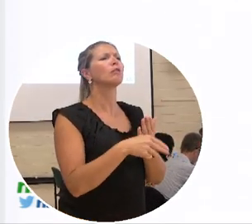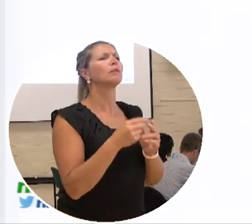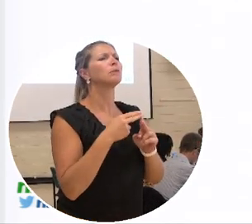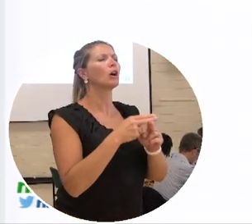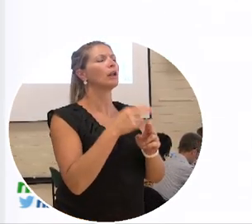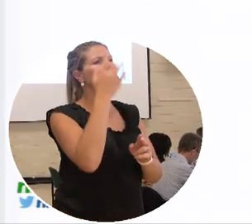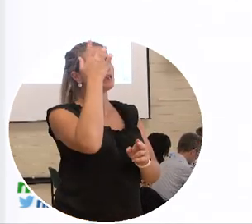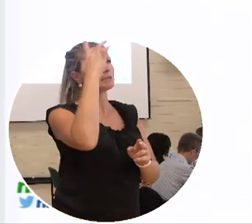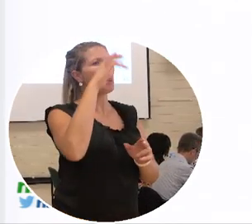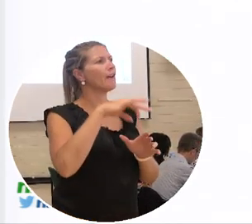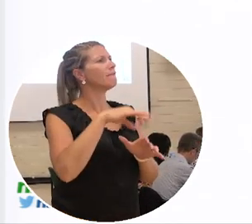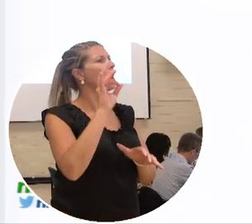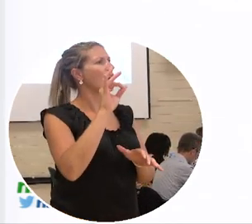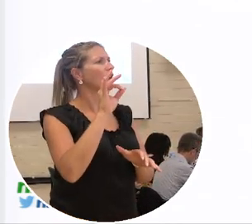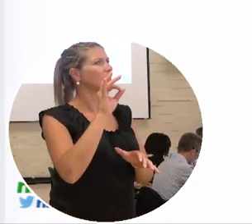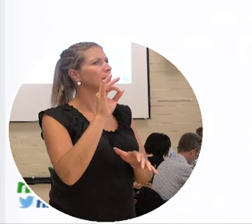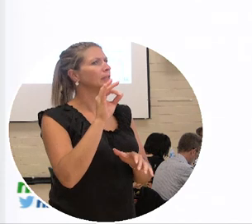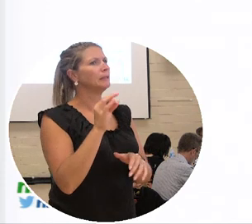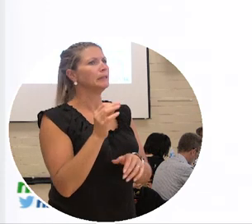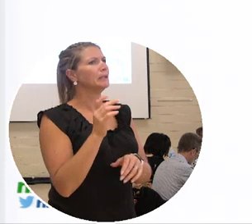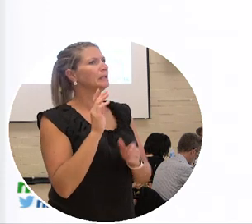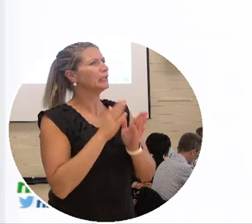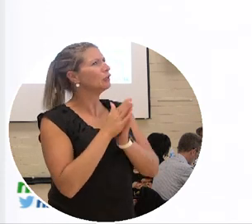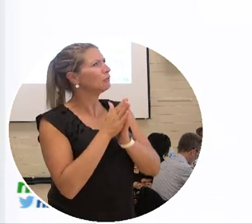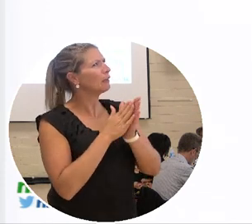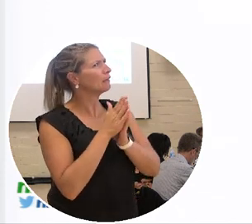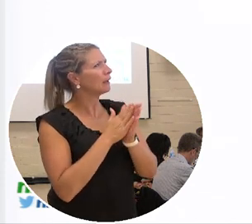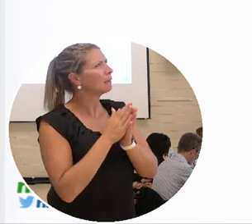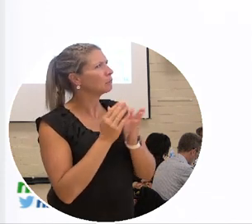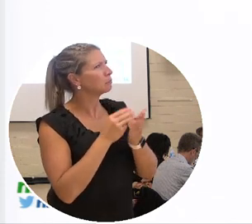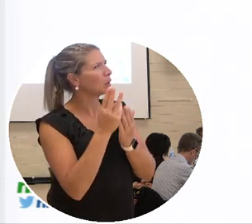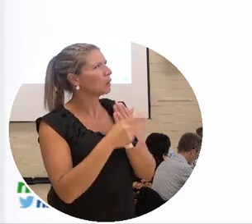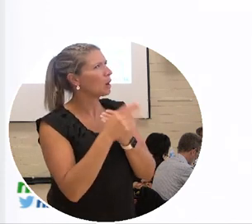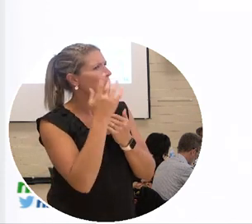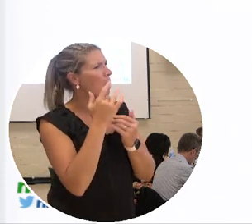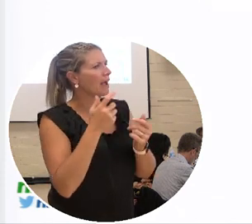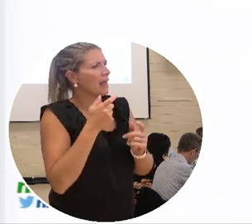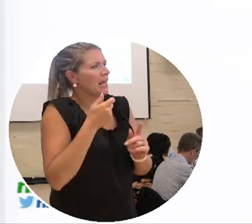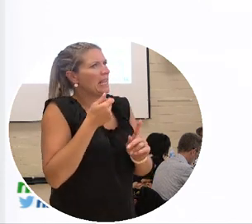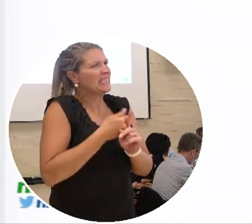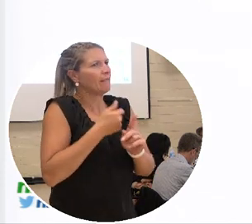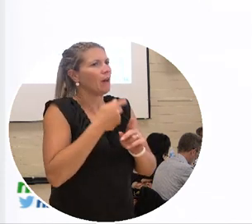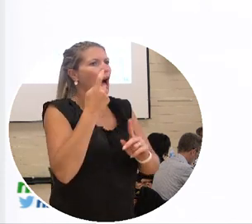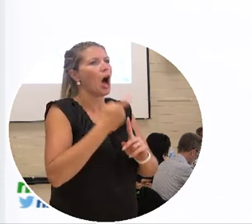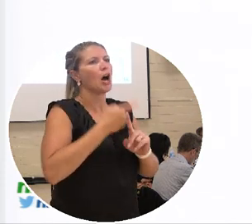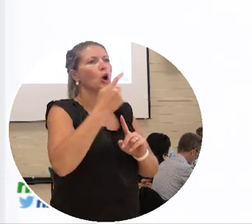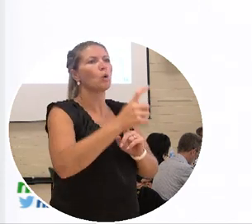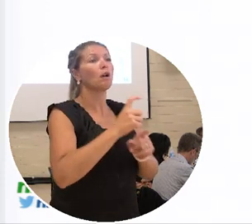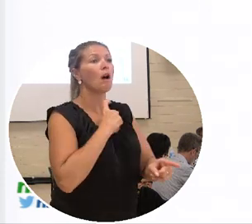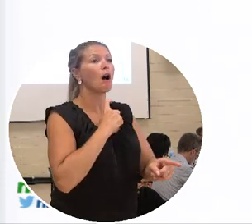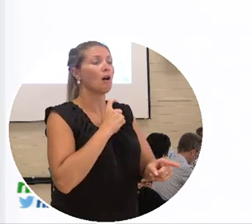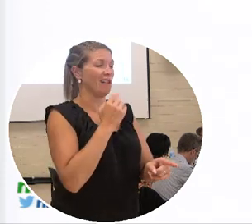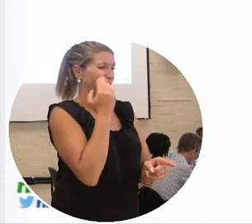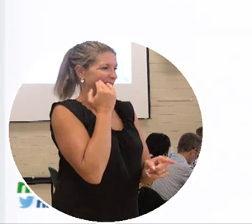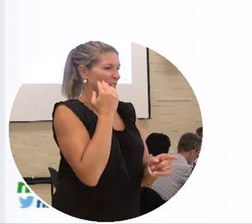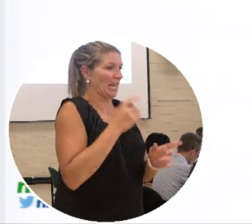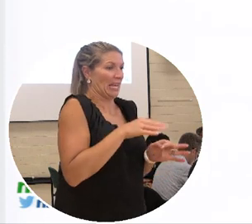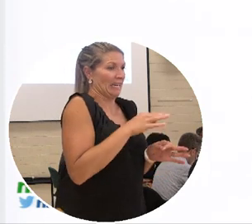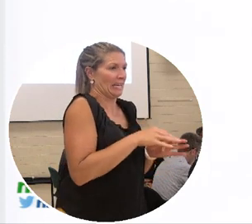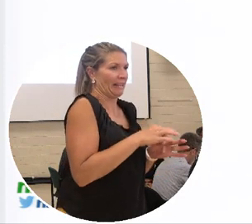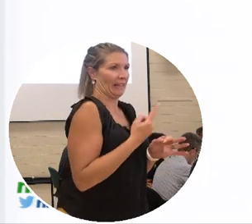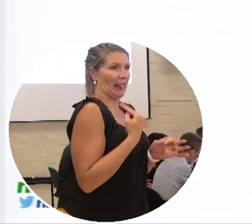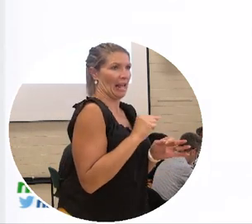tool, automated dialing system that will allow for substitute auto-calling. We did it on the Buren Peninsula, very successful last